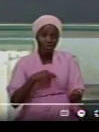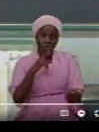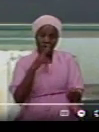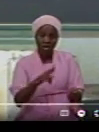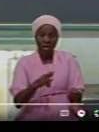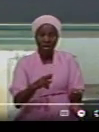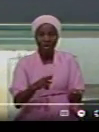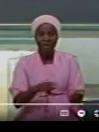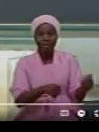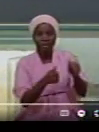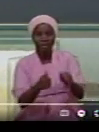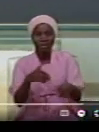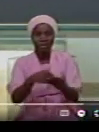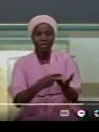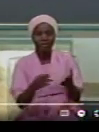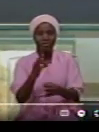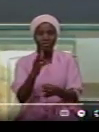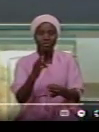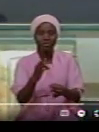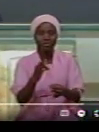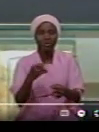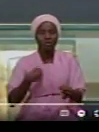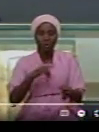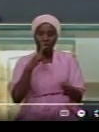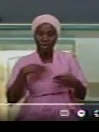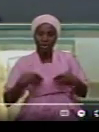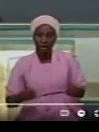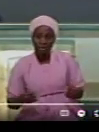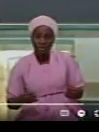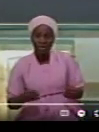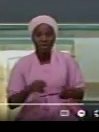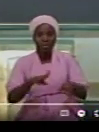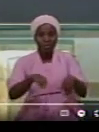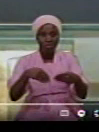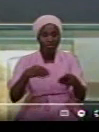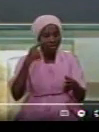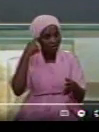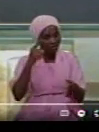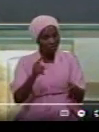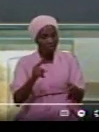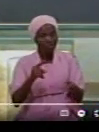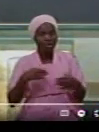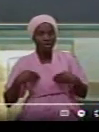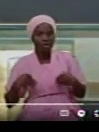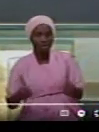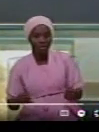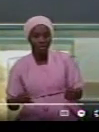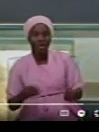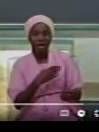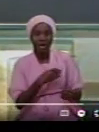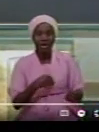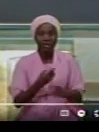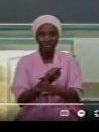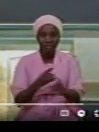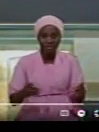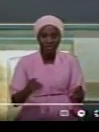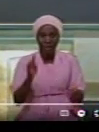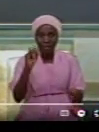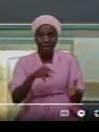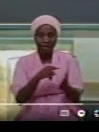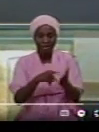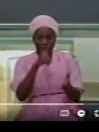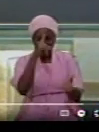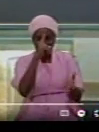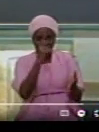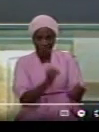we're provided for. By this faith, we're blessed. By this faith, we're delivered. By this faith, we'll make it on the